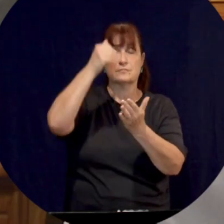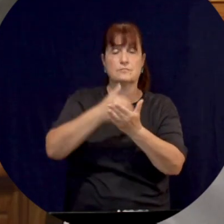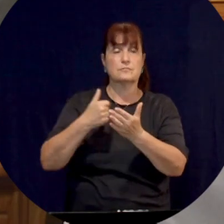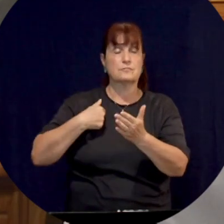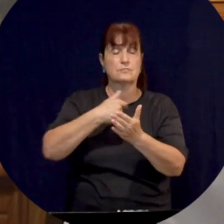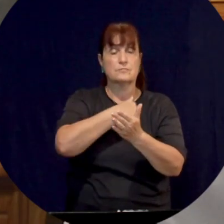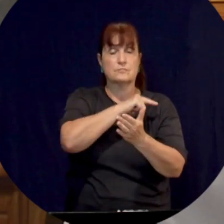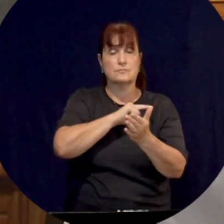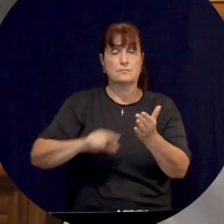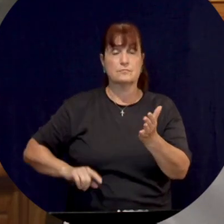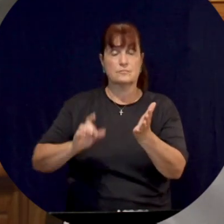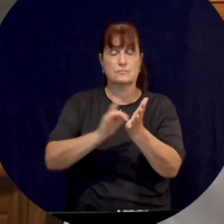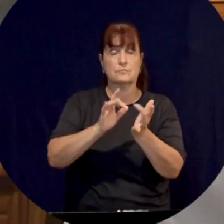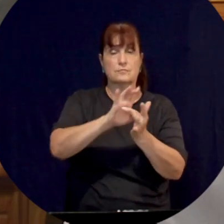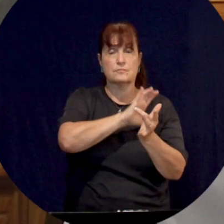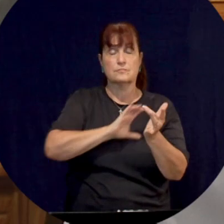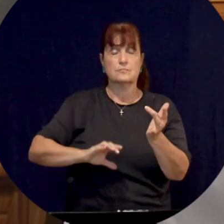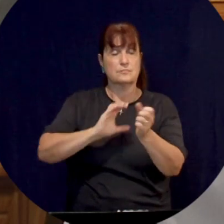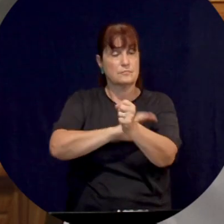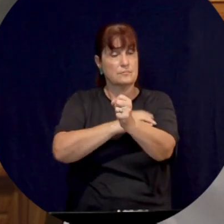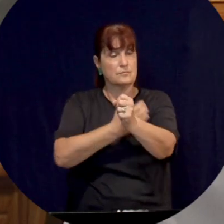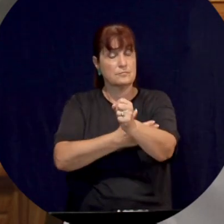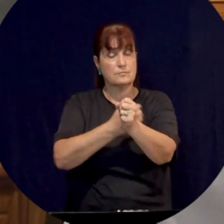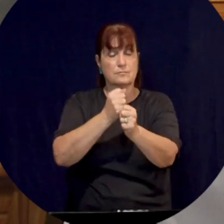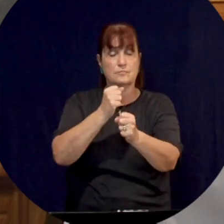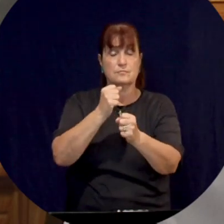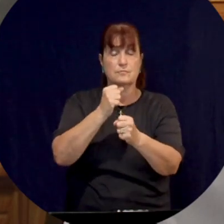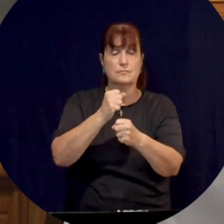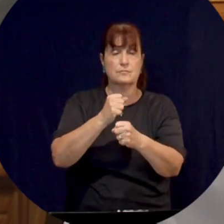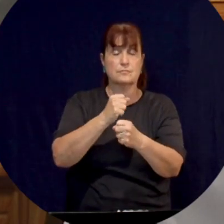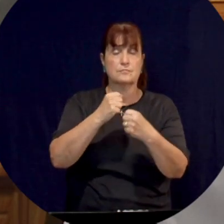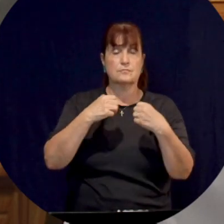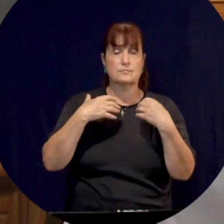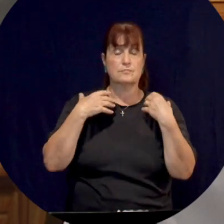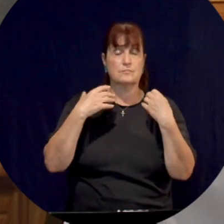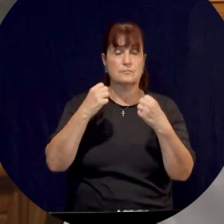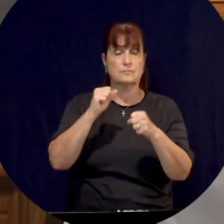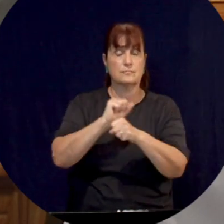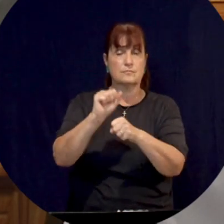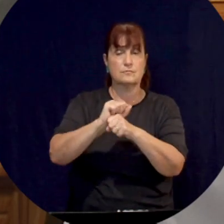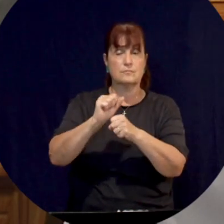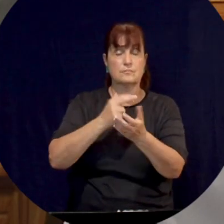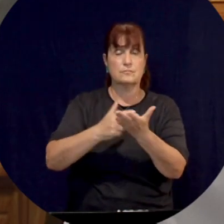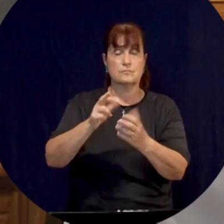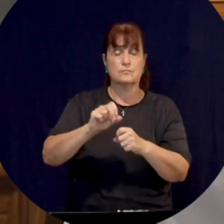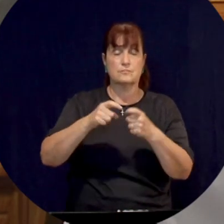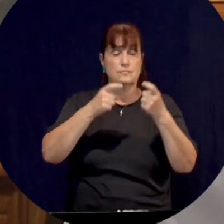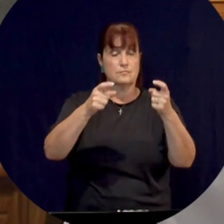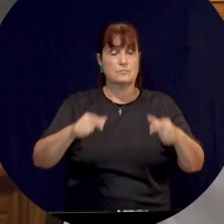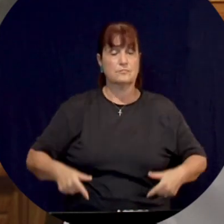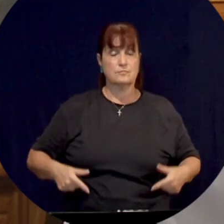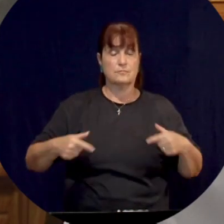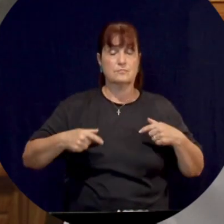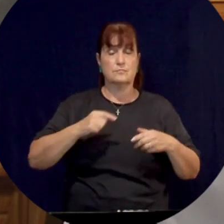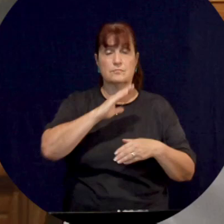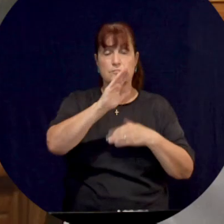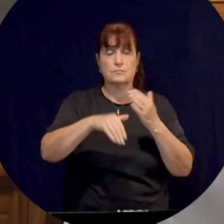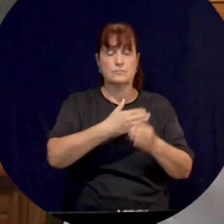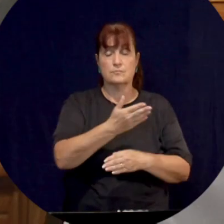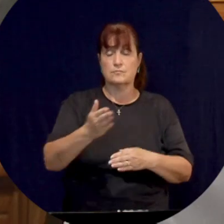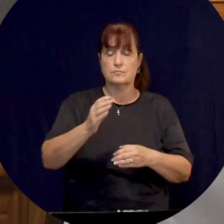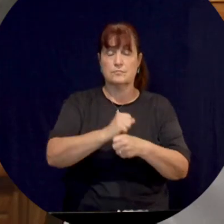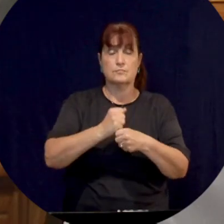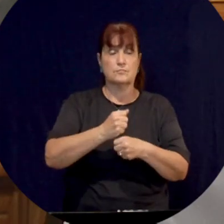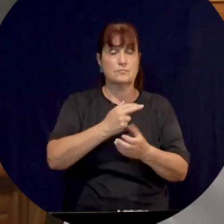Jesus Christ, and by the power and the working of the Holy Spirit, you give life to all things, and you make them